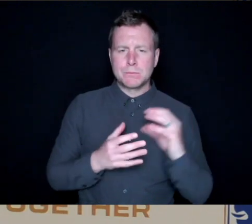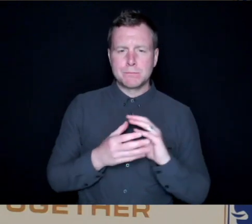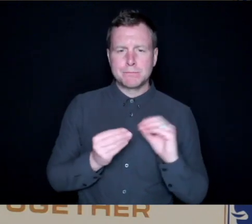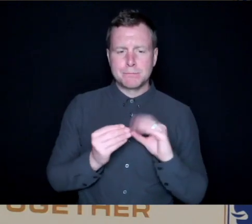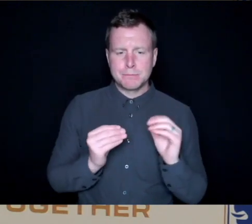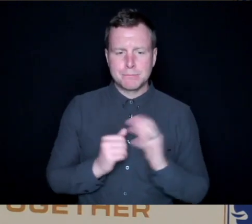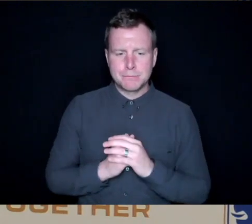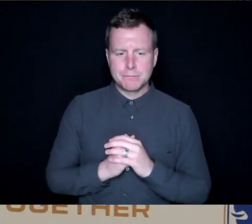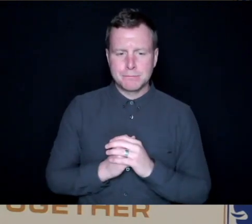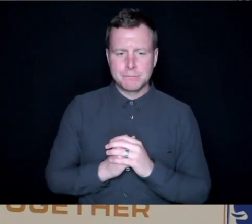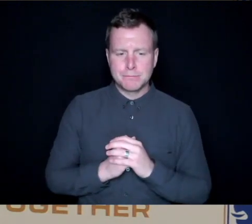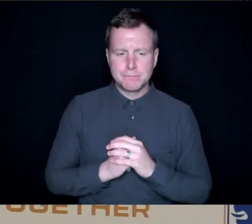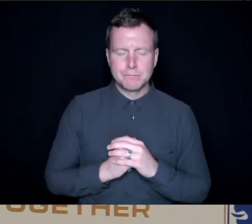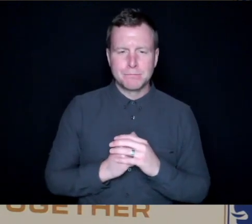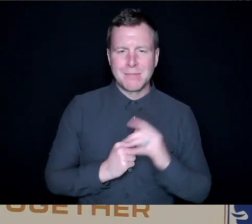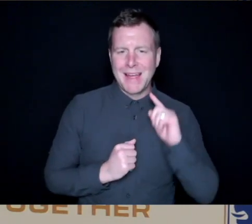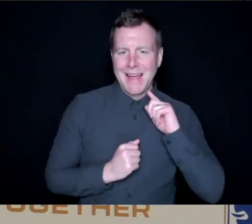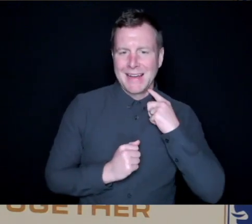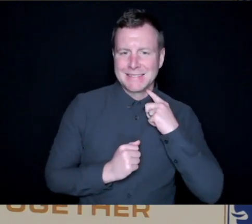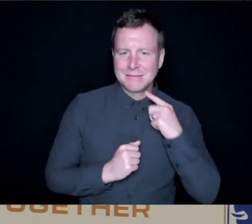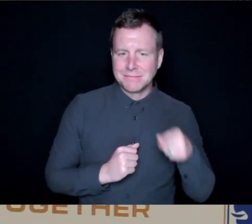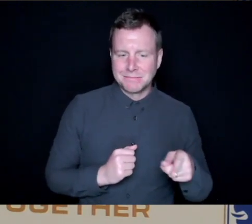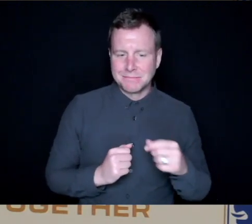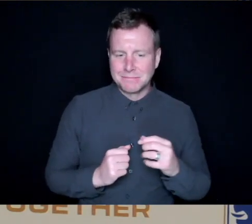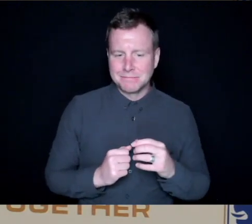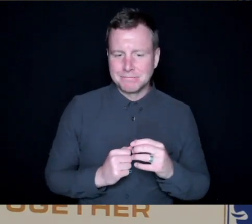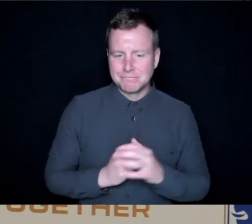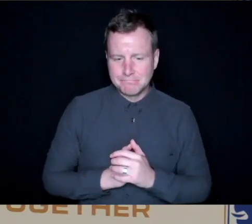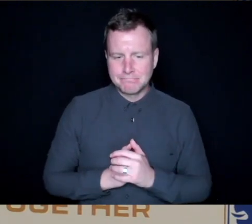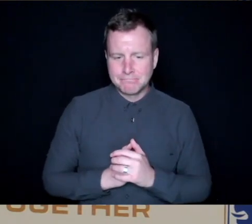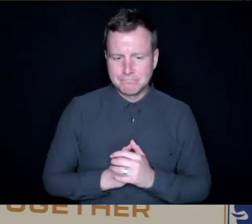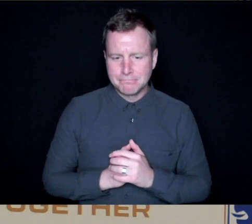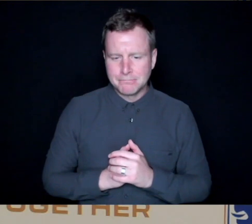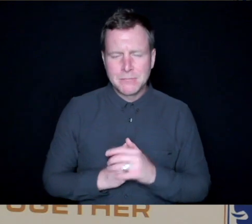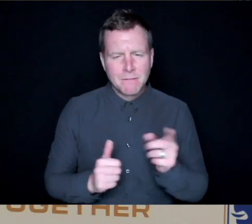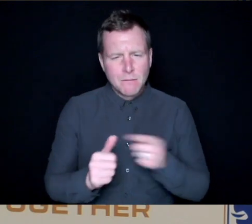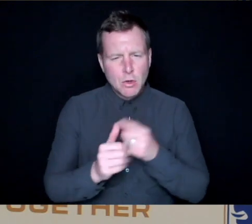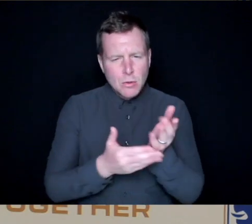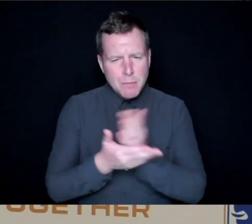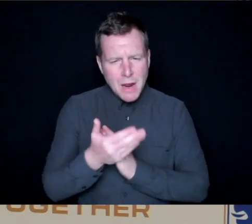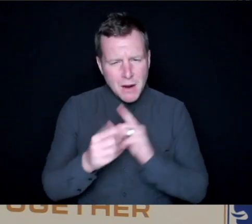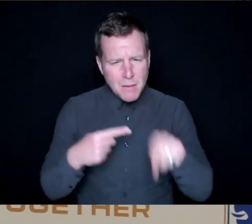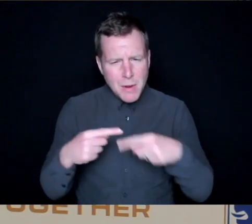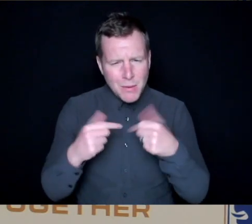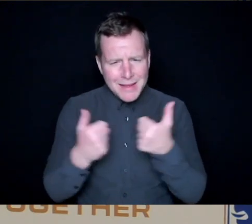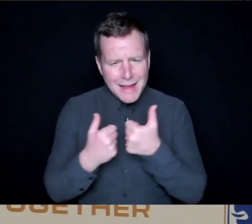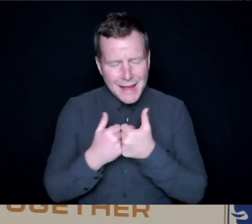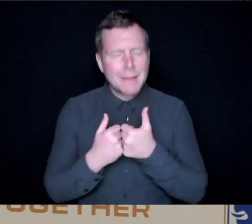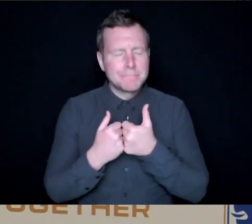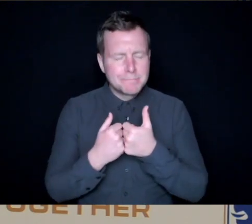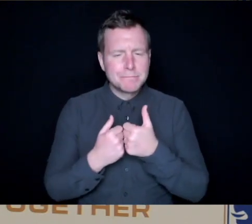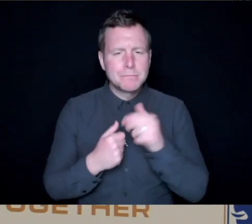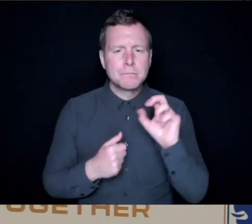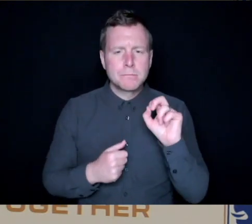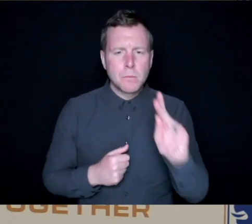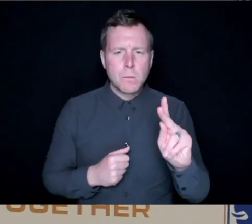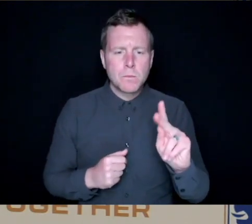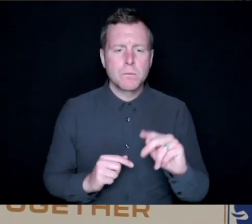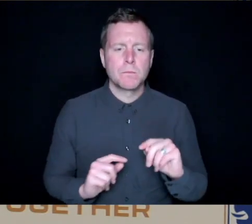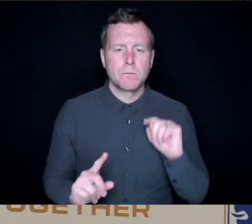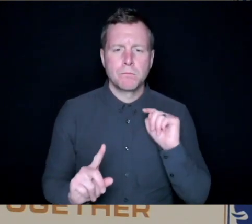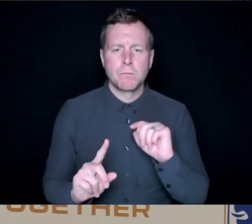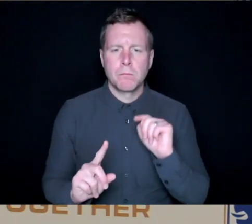Yeah, I thought. I thought. Was the first part about the game? Okay. Yeah,